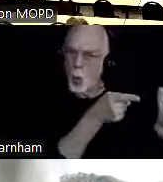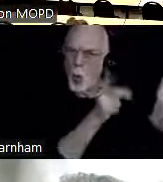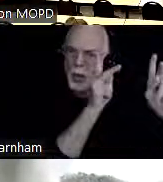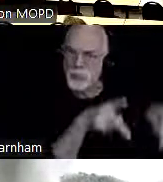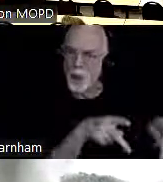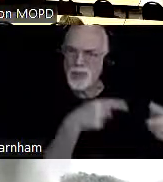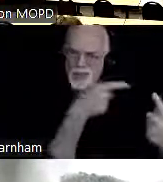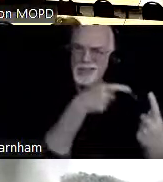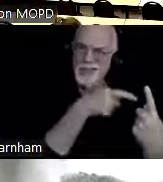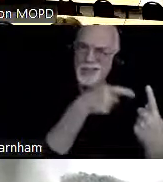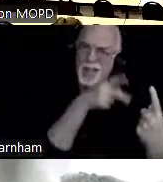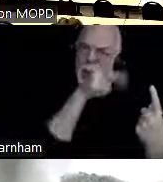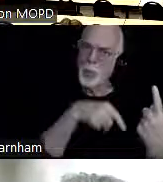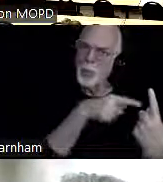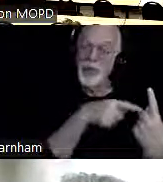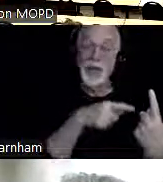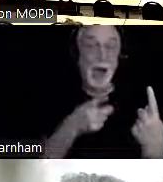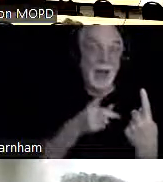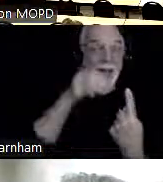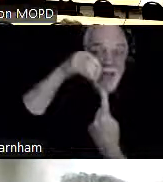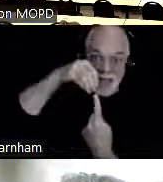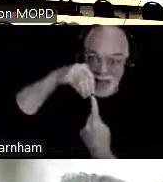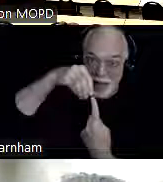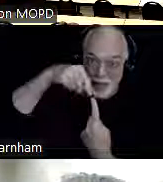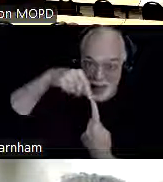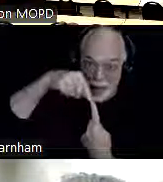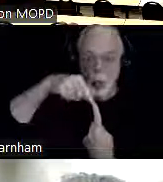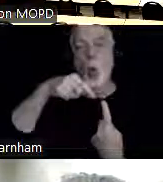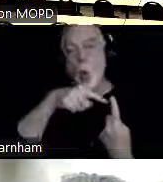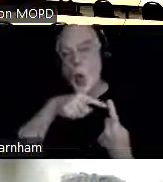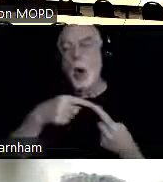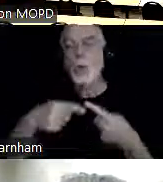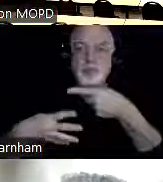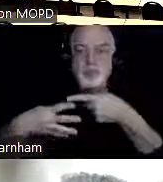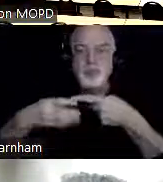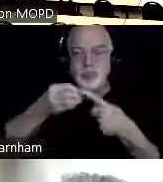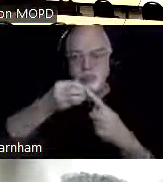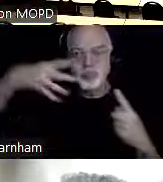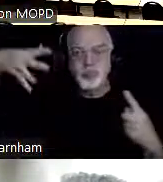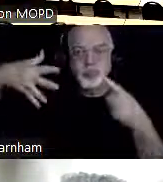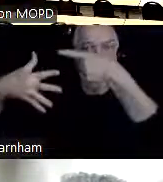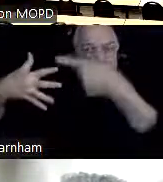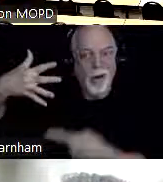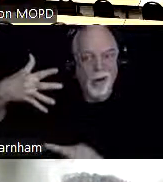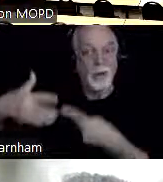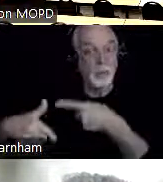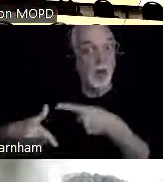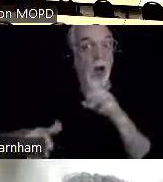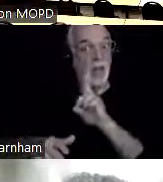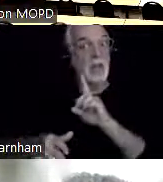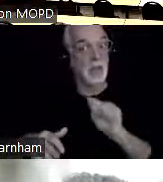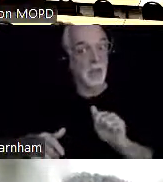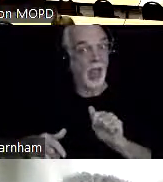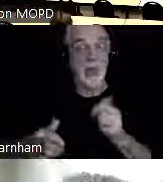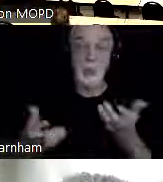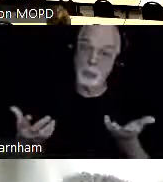about a person. Now, within that person, they may have a disability, and that is some